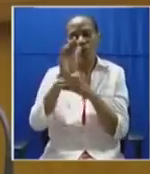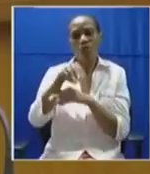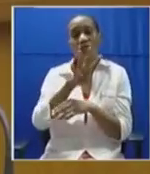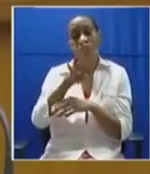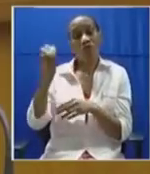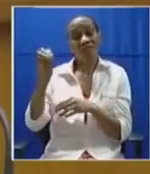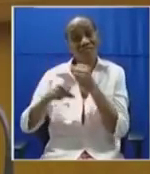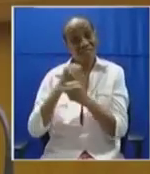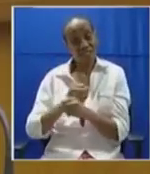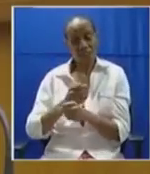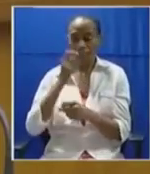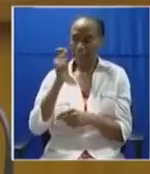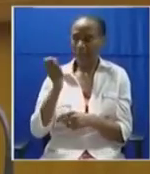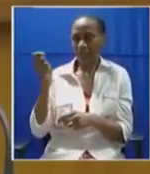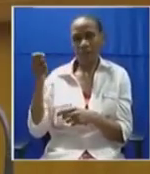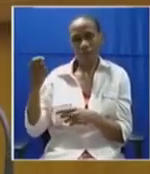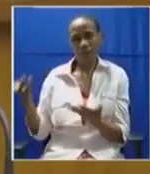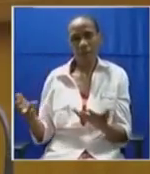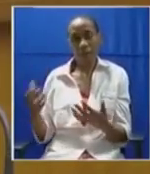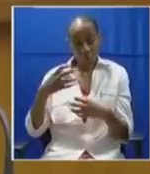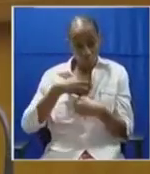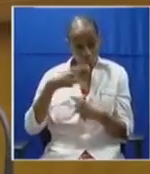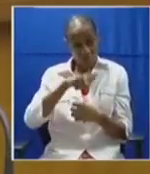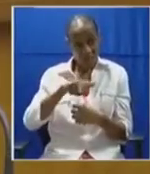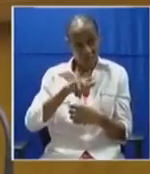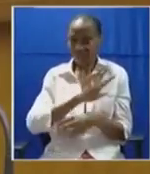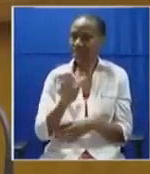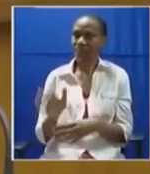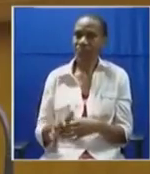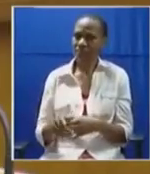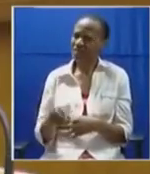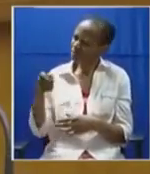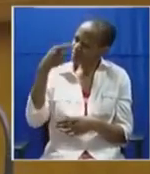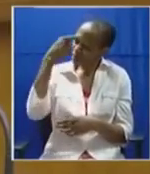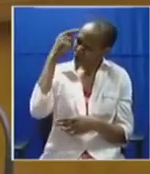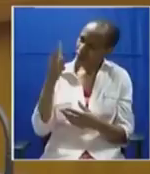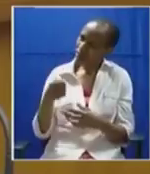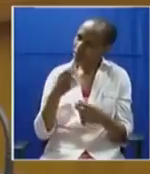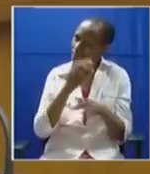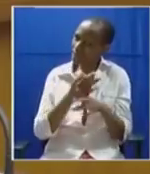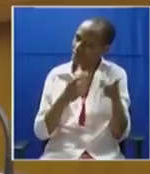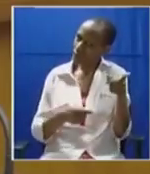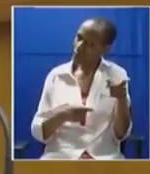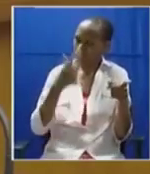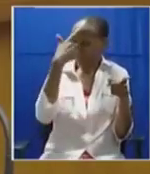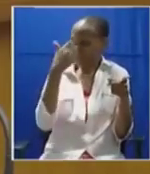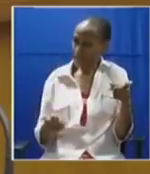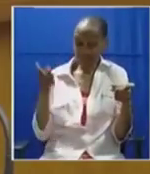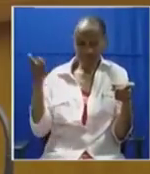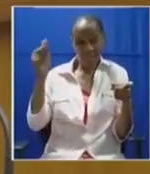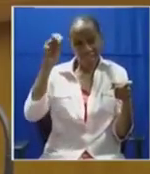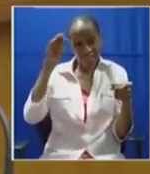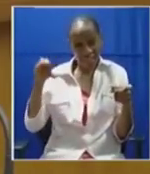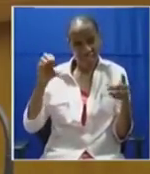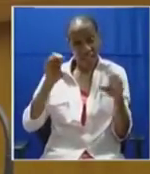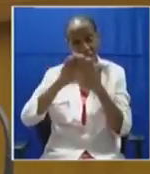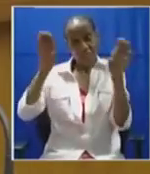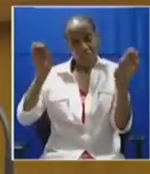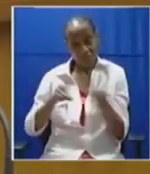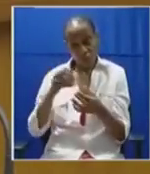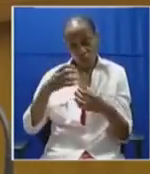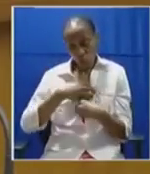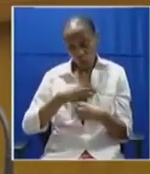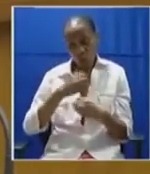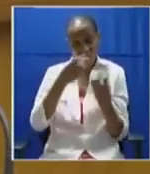years, but still does not own it. Do you think he truly believes that the ruling party will give him a title deed after amending